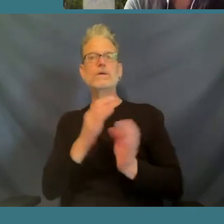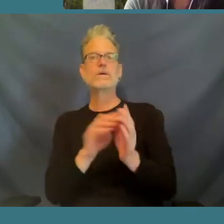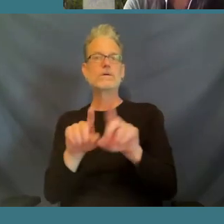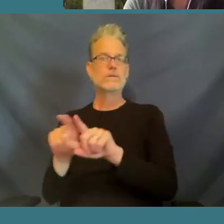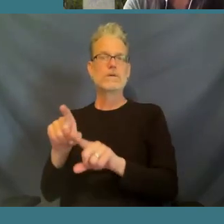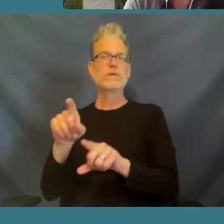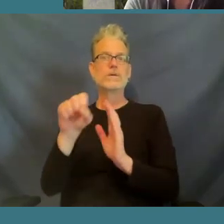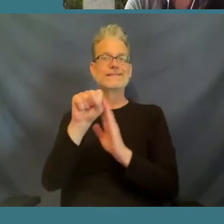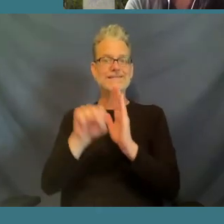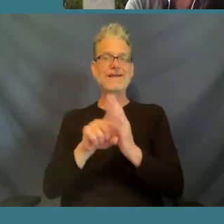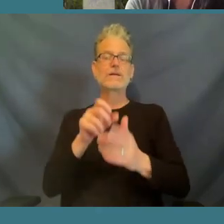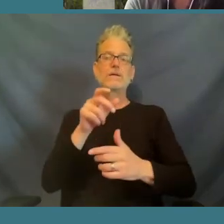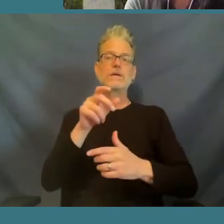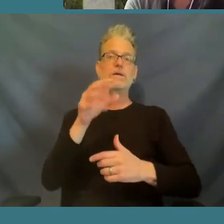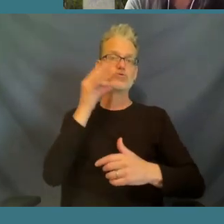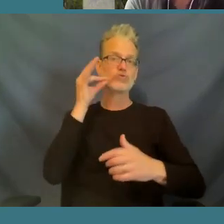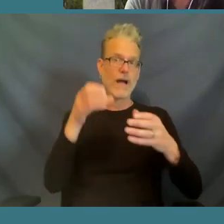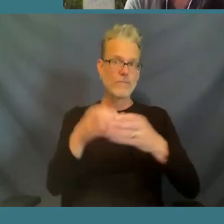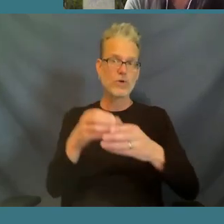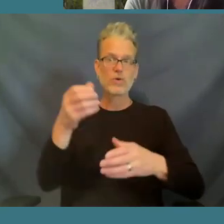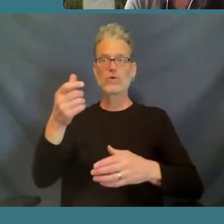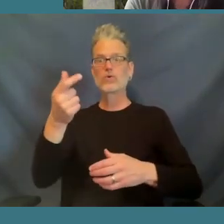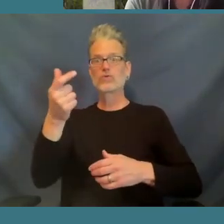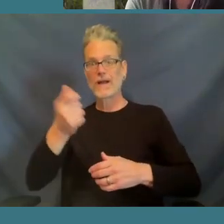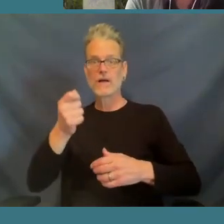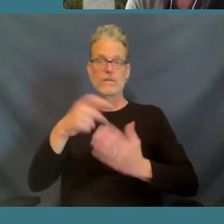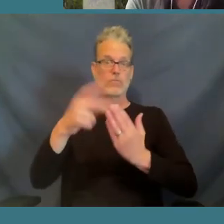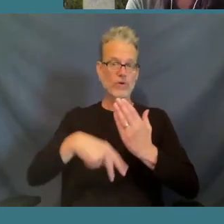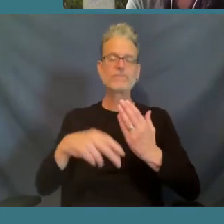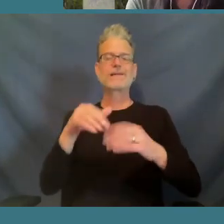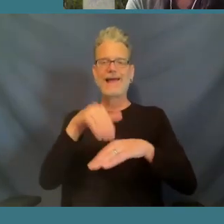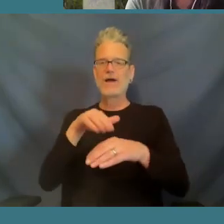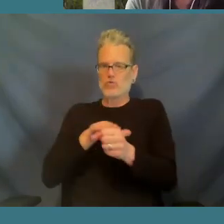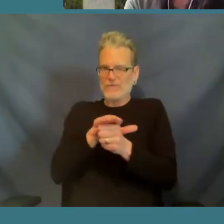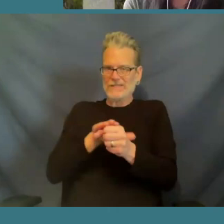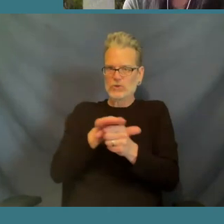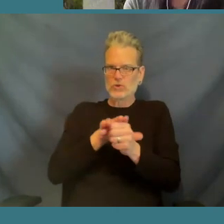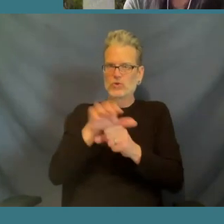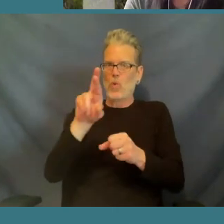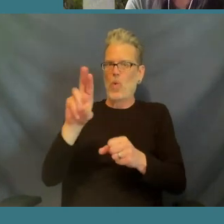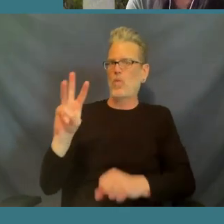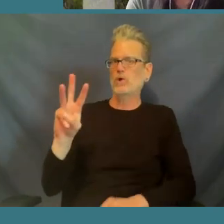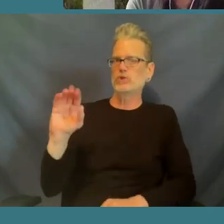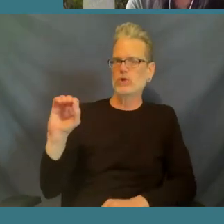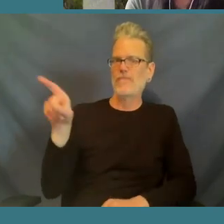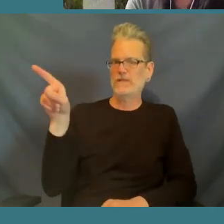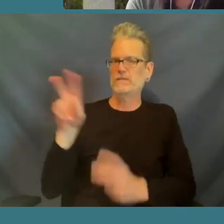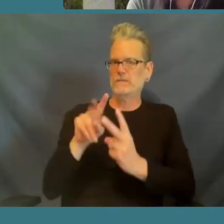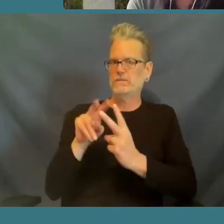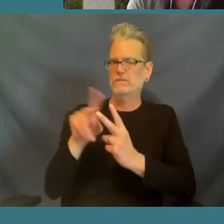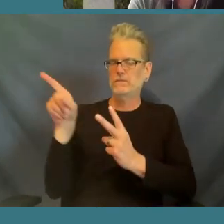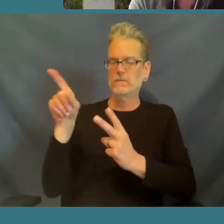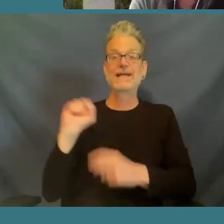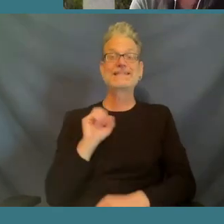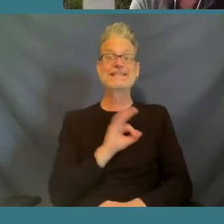cooperative forestry and grant programs generally work at the regional or Washington office level, and staff are co-located in